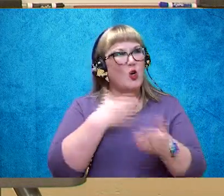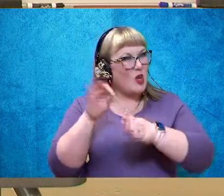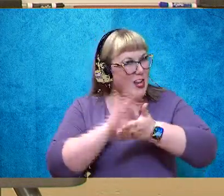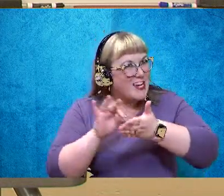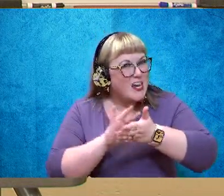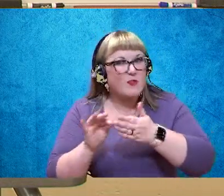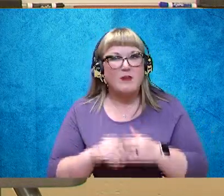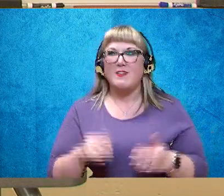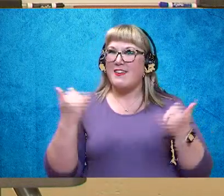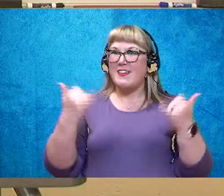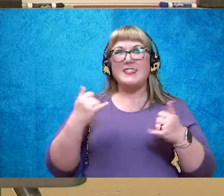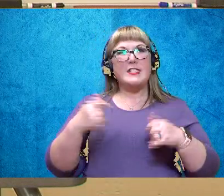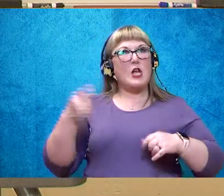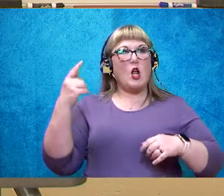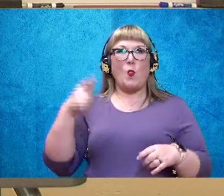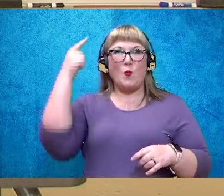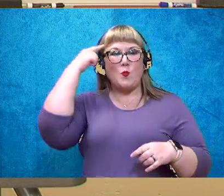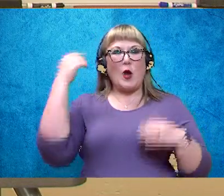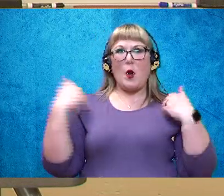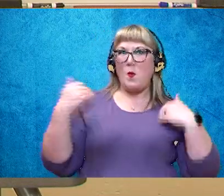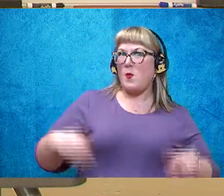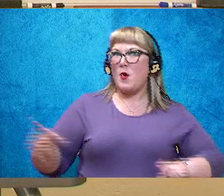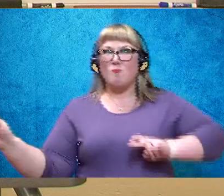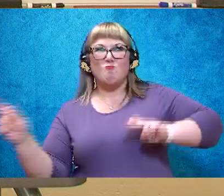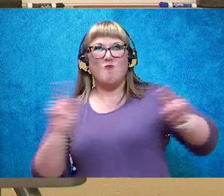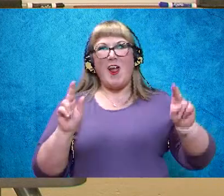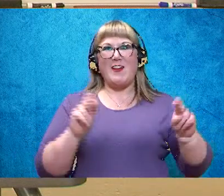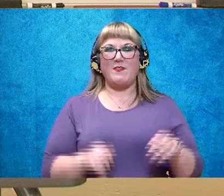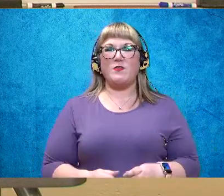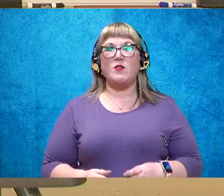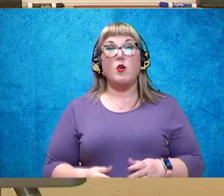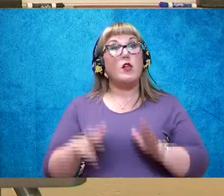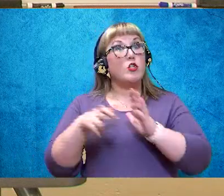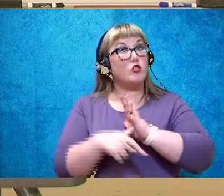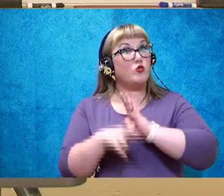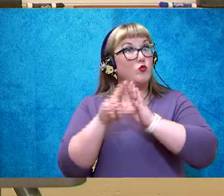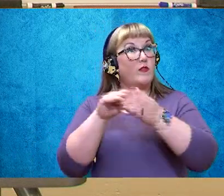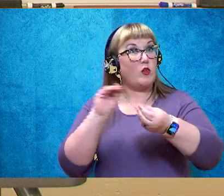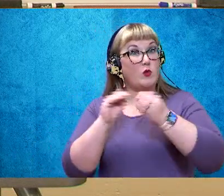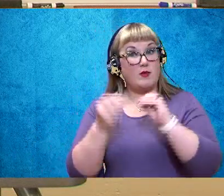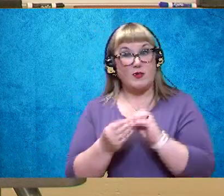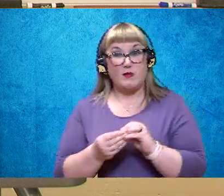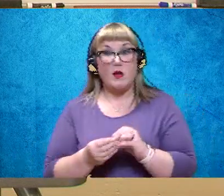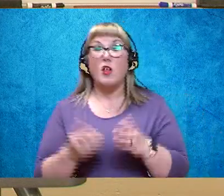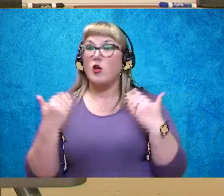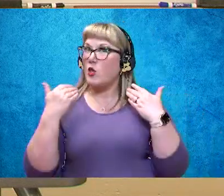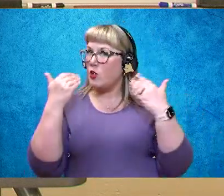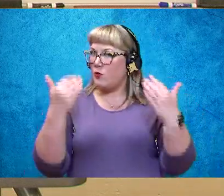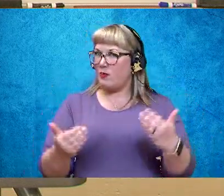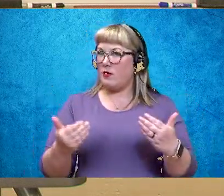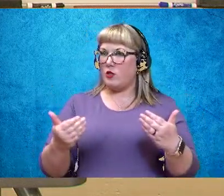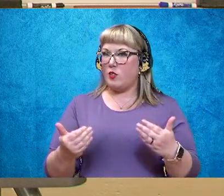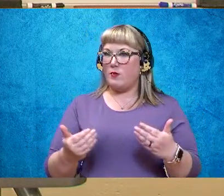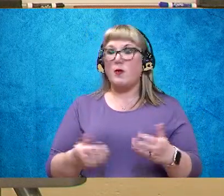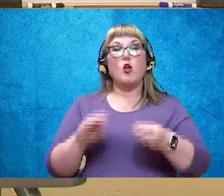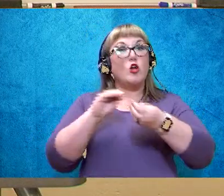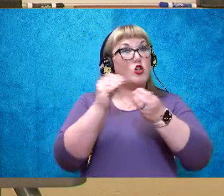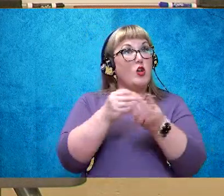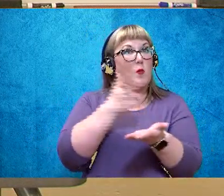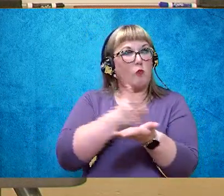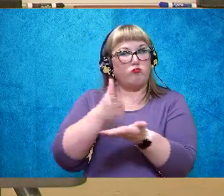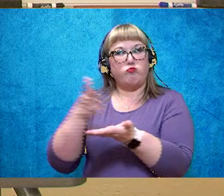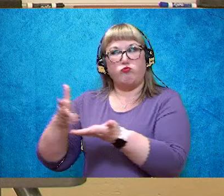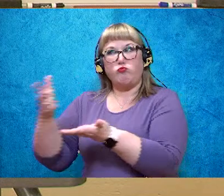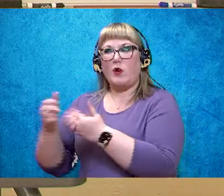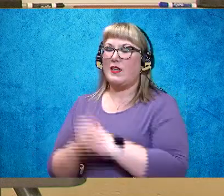And now we've got our brains and our bodies working. So let's review those numbers. So go ahead and get out your number parking